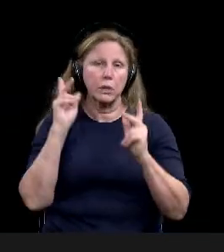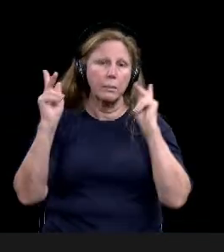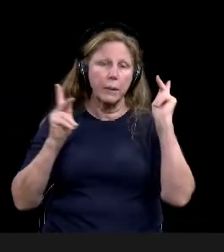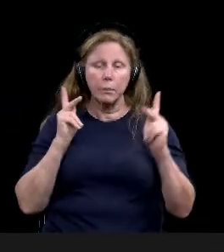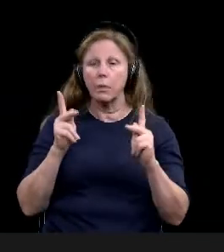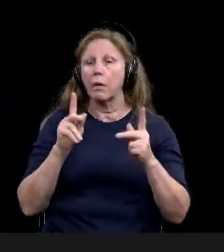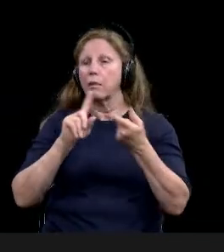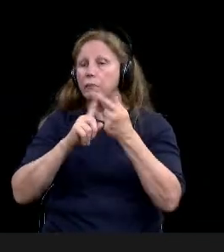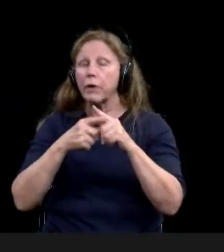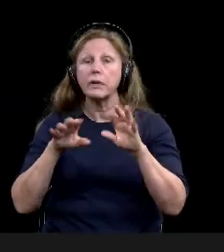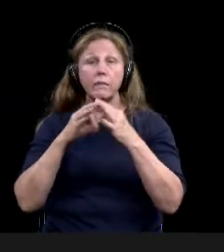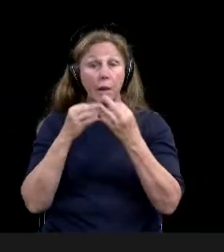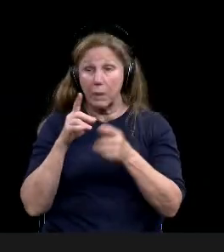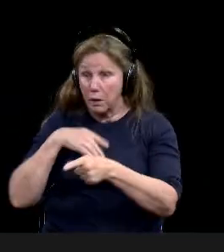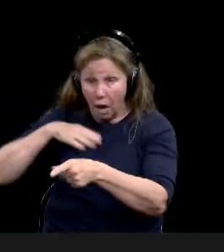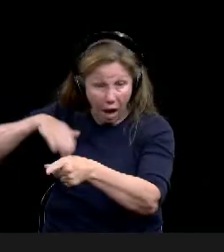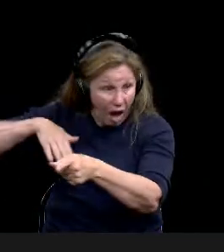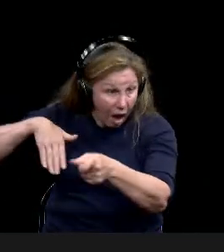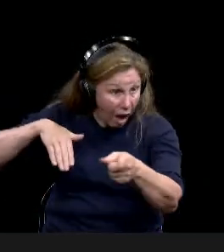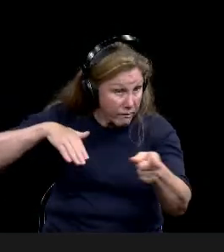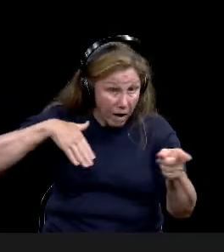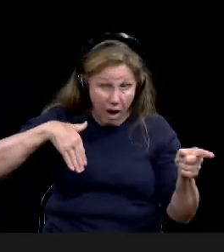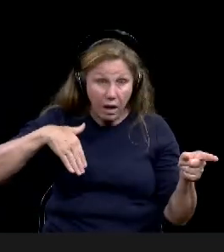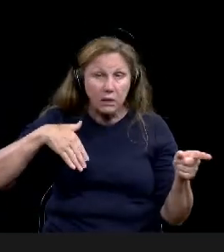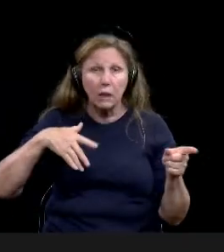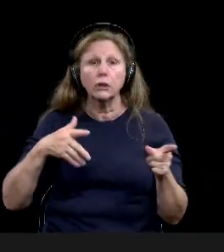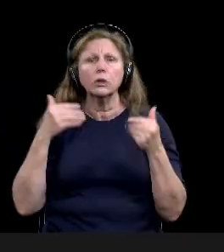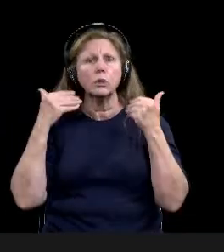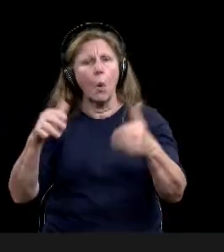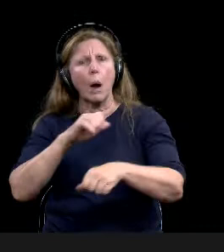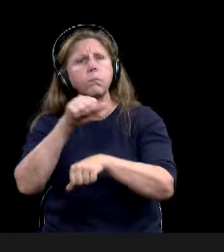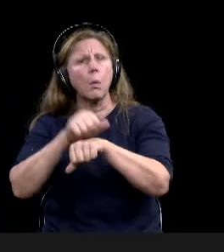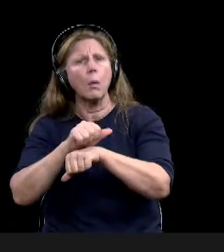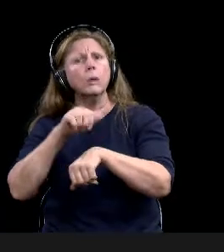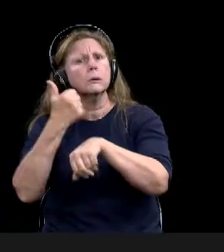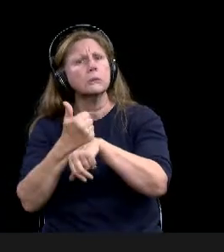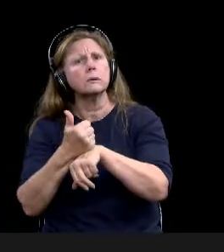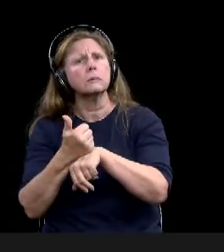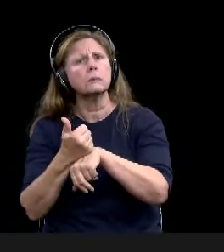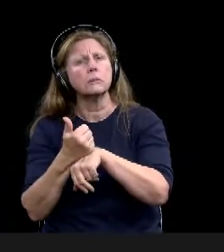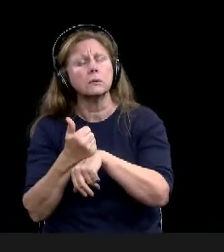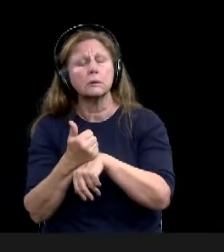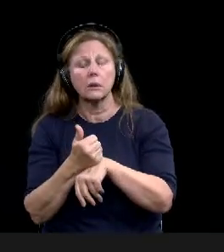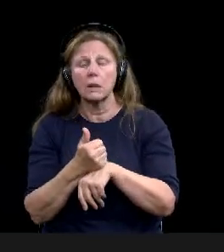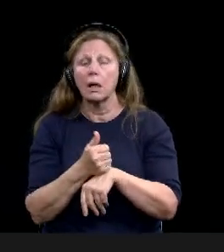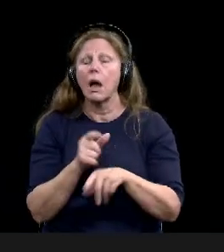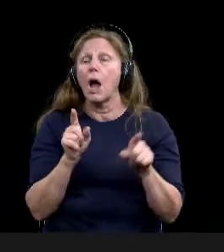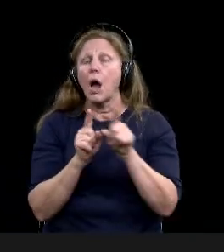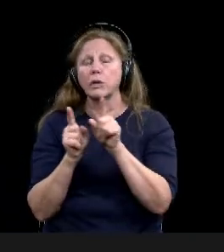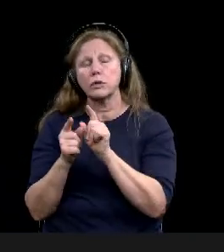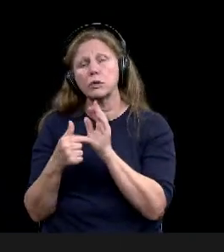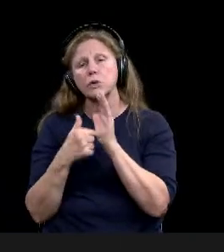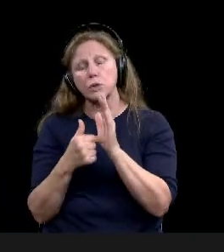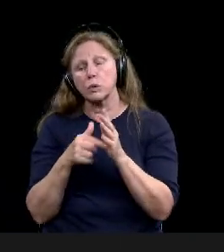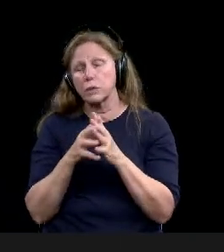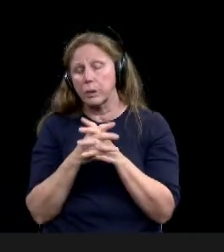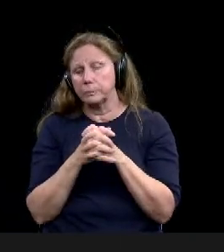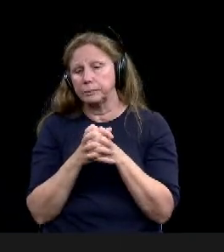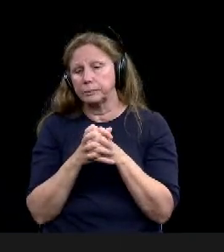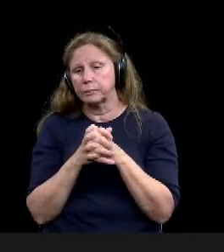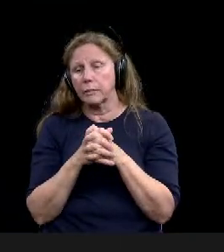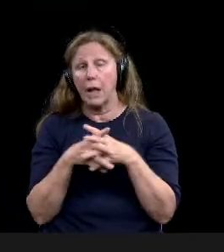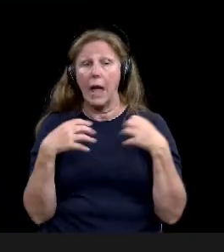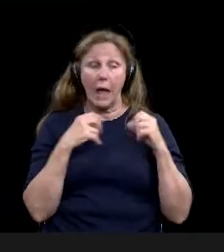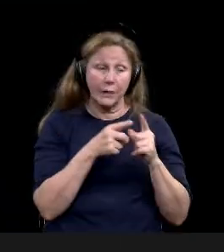the tremendous value in the health district's efforts in the vaccine ambassador program. So if you have an inkling, please reach